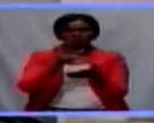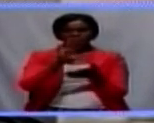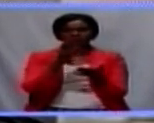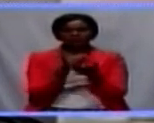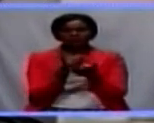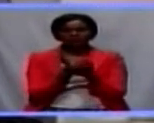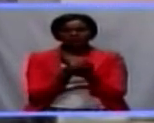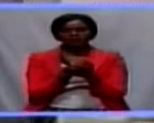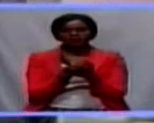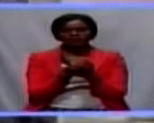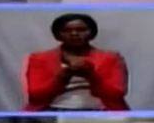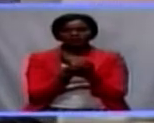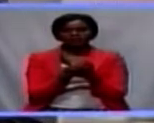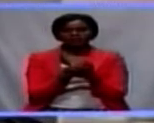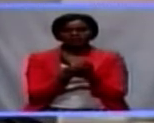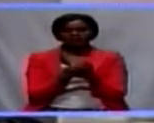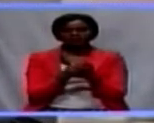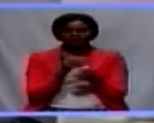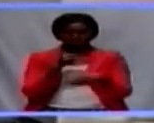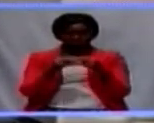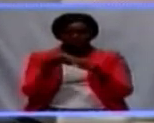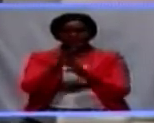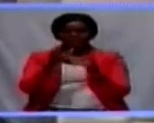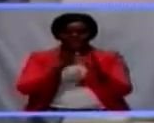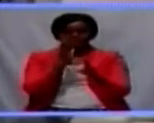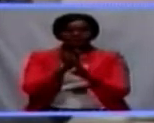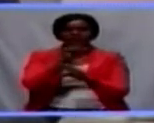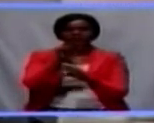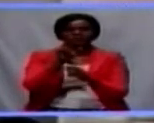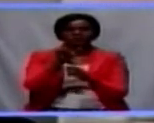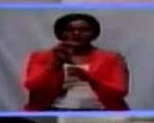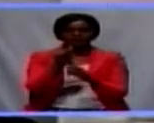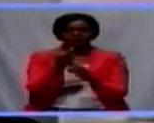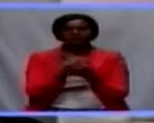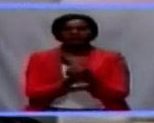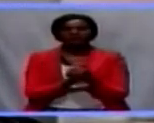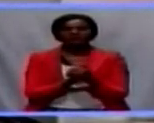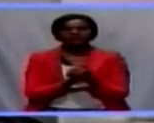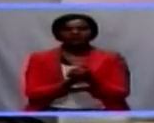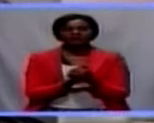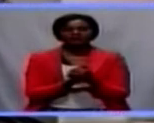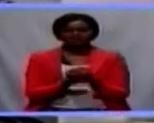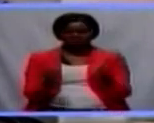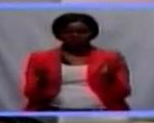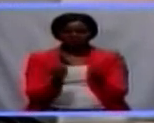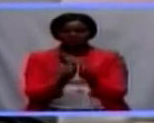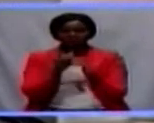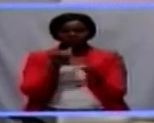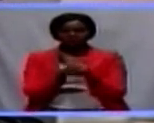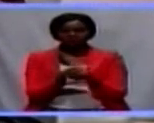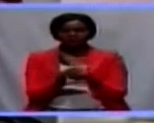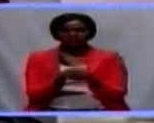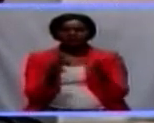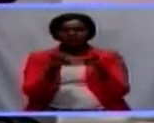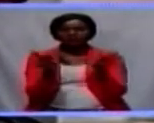And then that tax gets remitted directly to ZRI. Okay? And that, within a space of